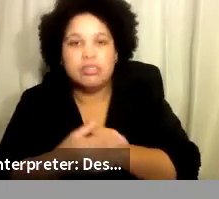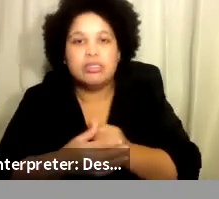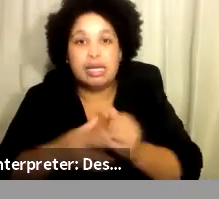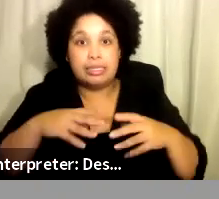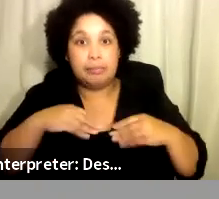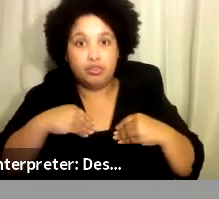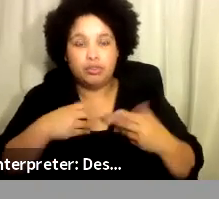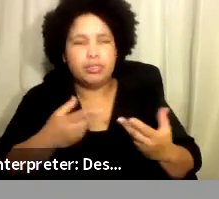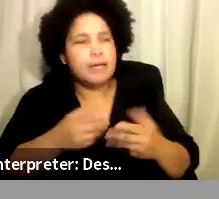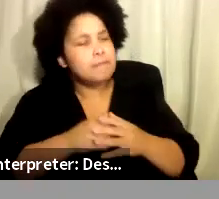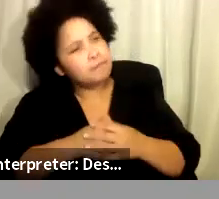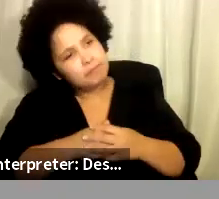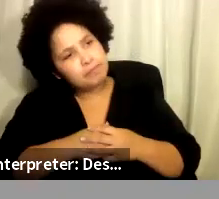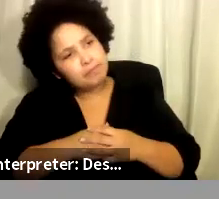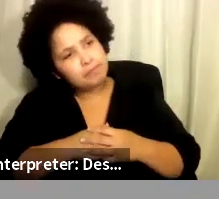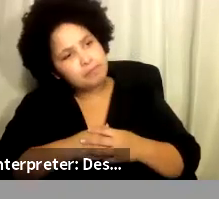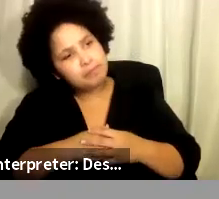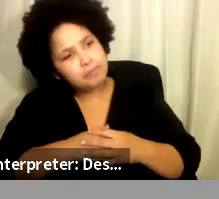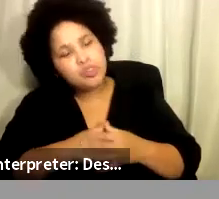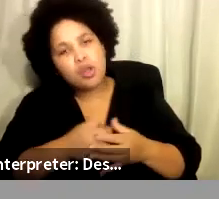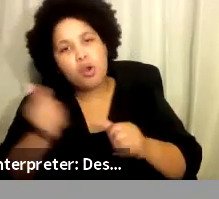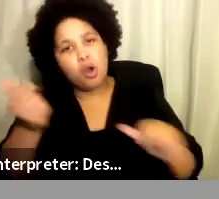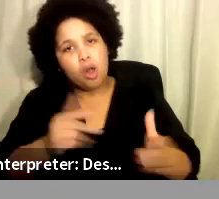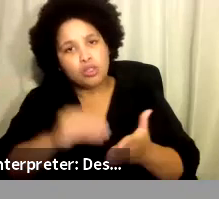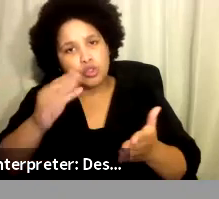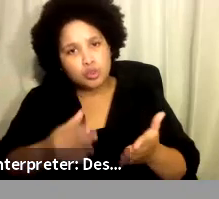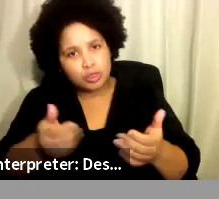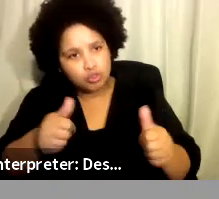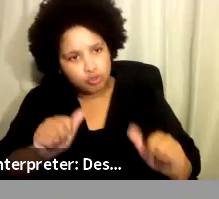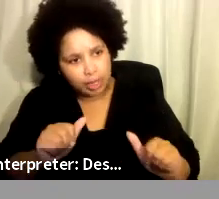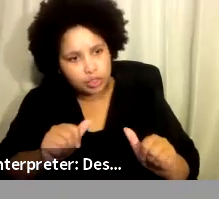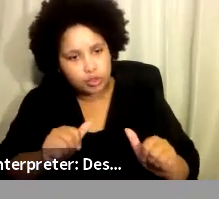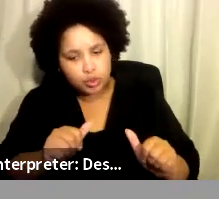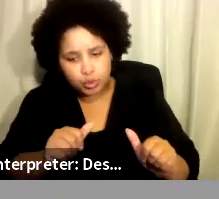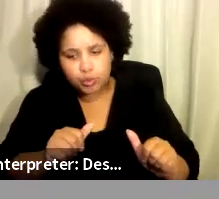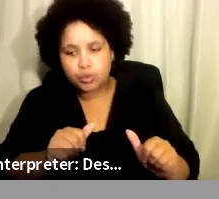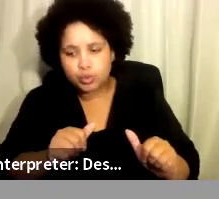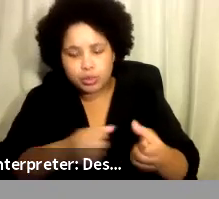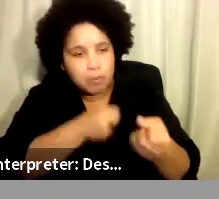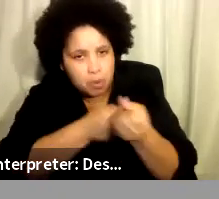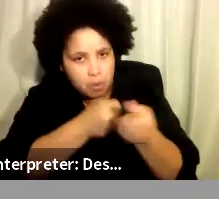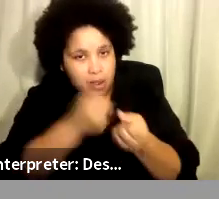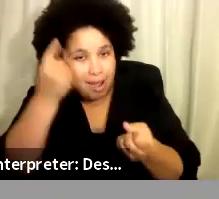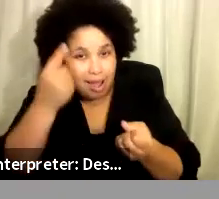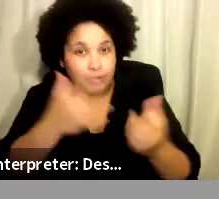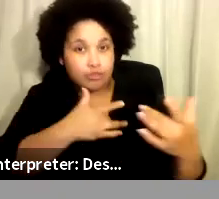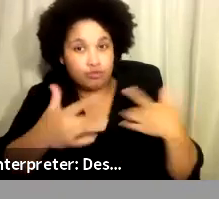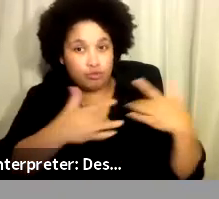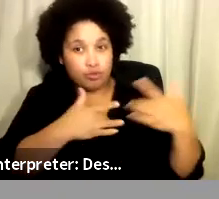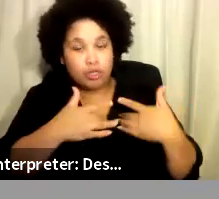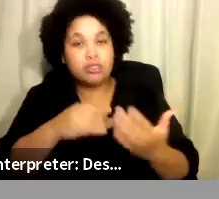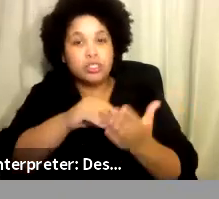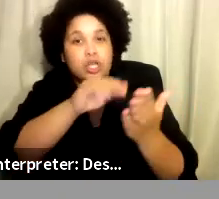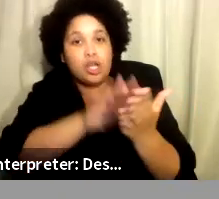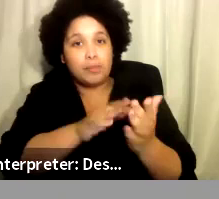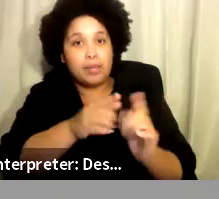So we try and support all students. Obviously, if there's some medical concerns, we ask that those are documented